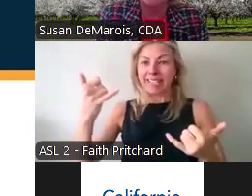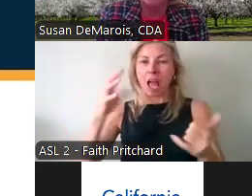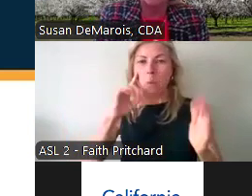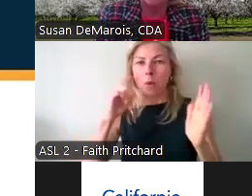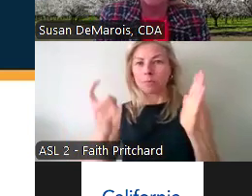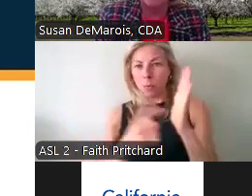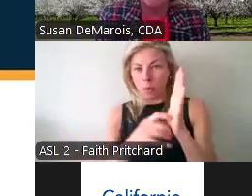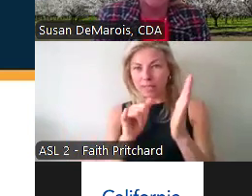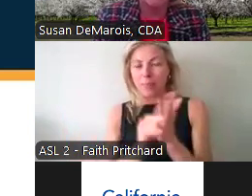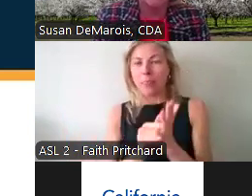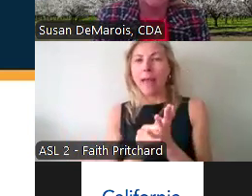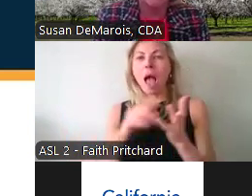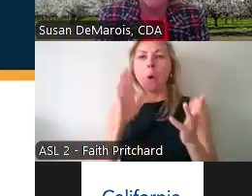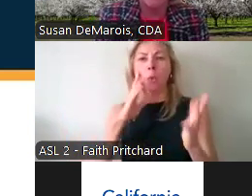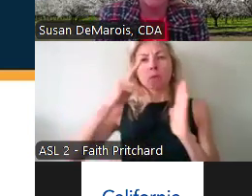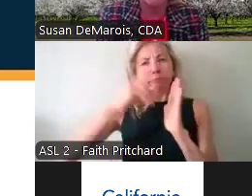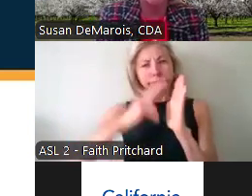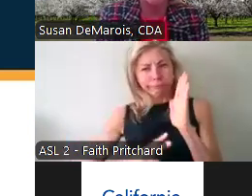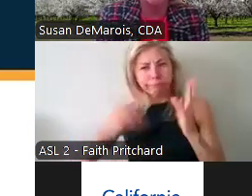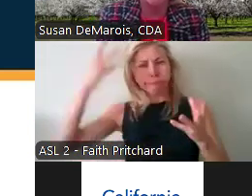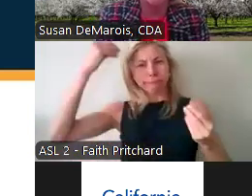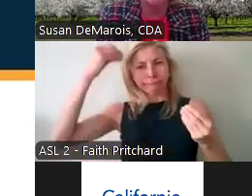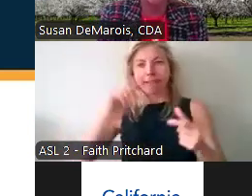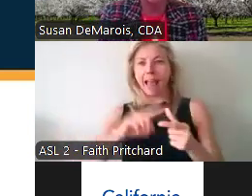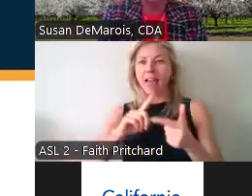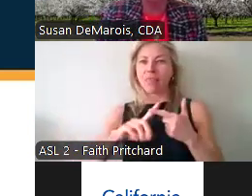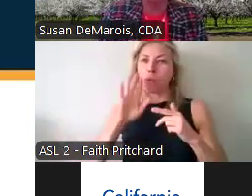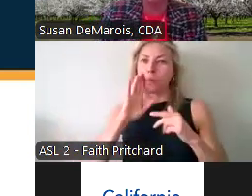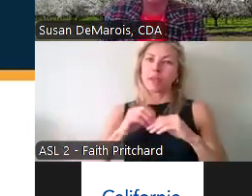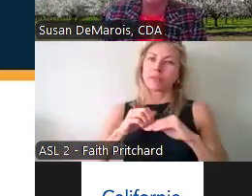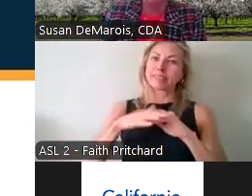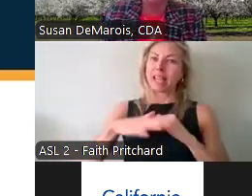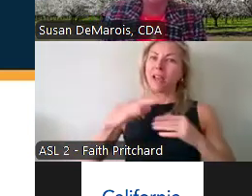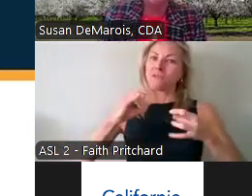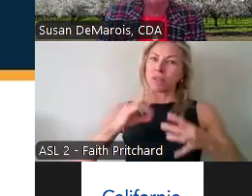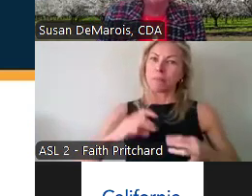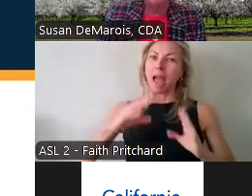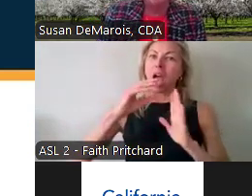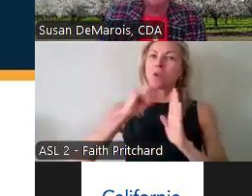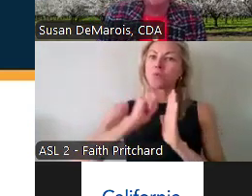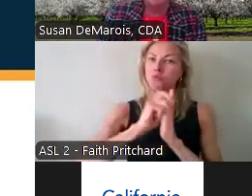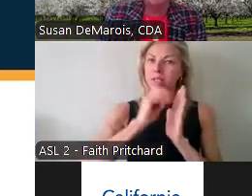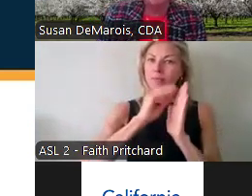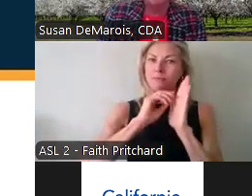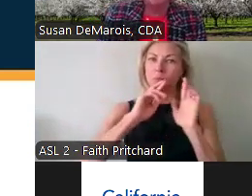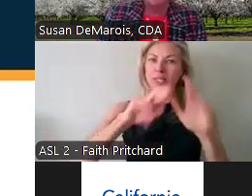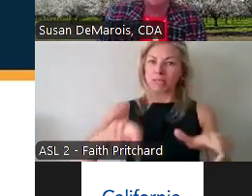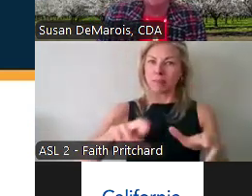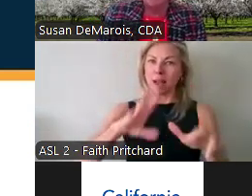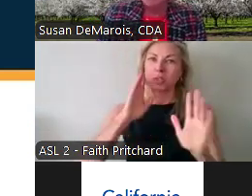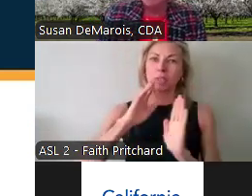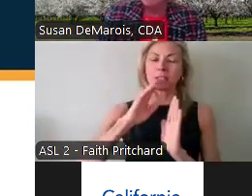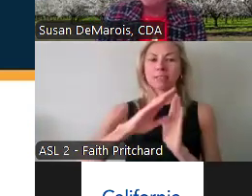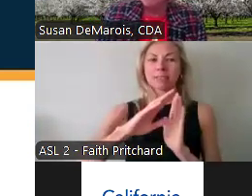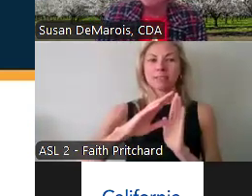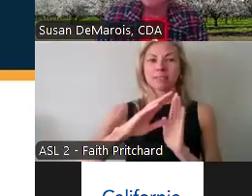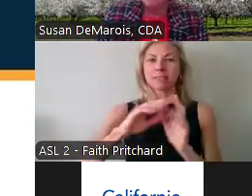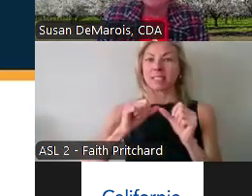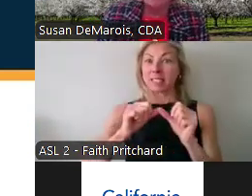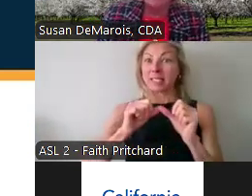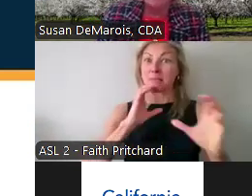and we will get back to you in a few weeks with a written response to keep that conversation going.